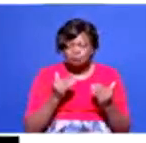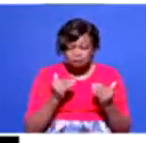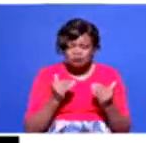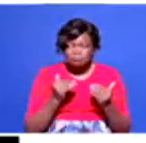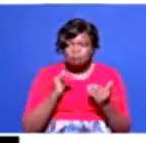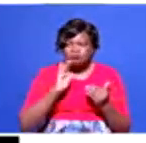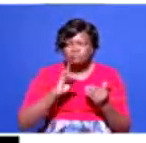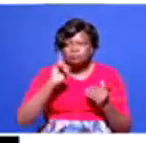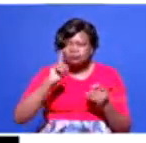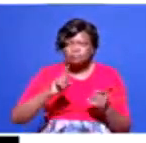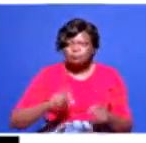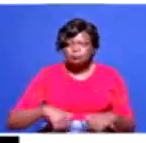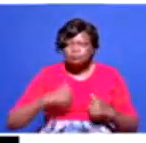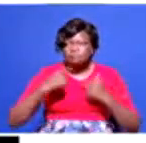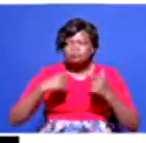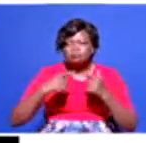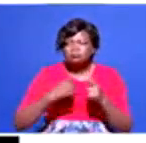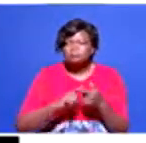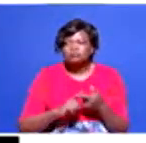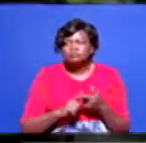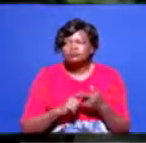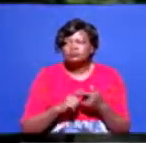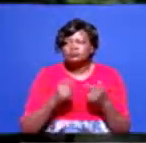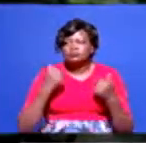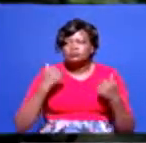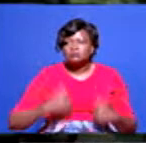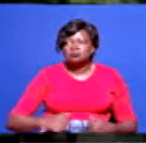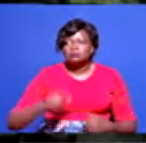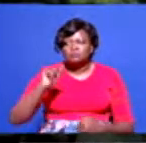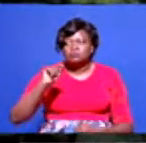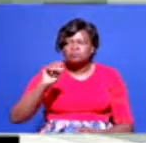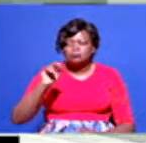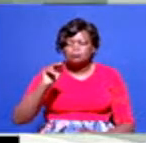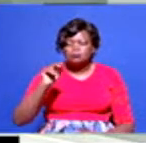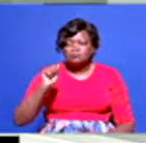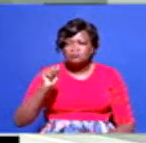shall live on. I am Teresa Mutai.